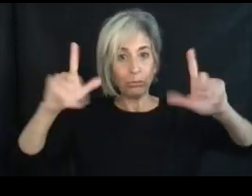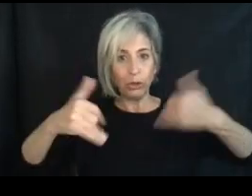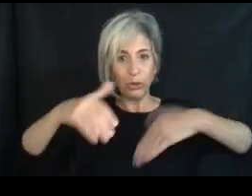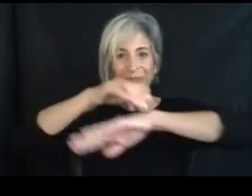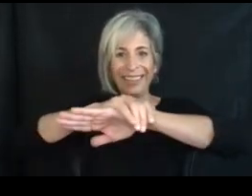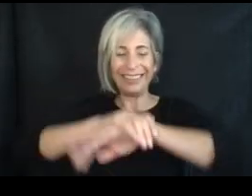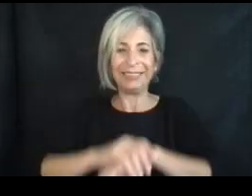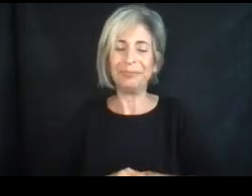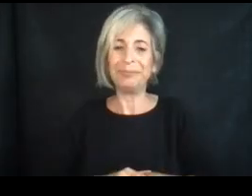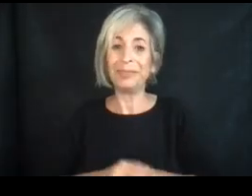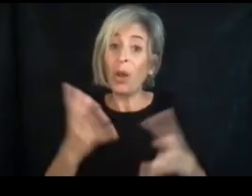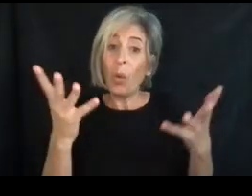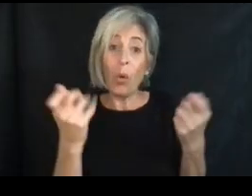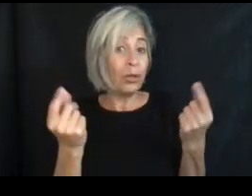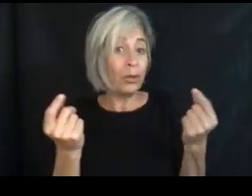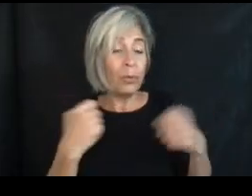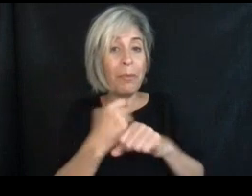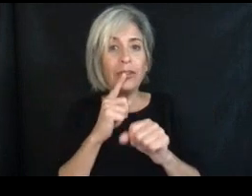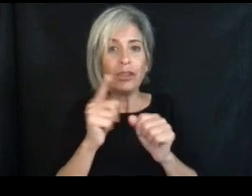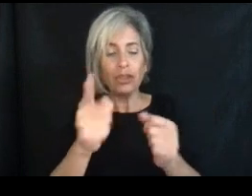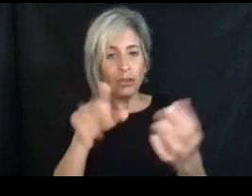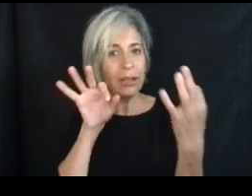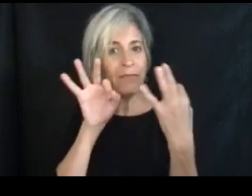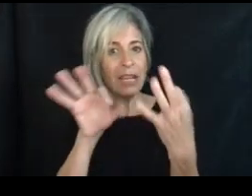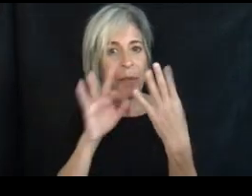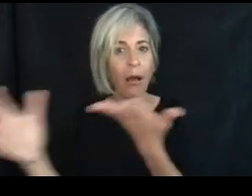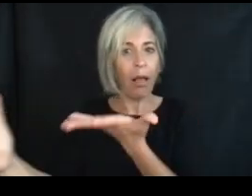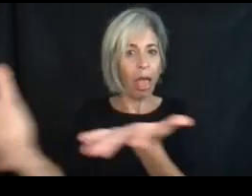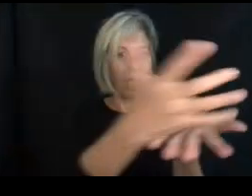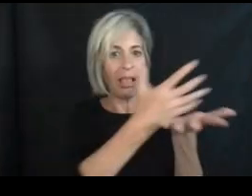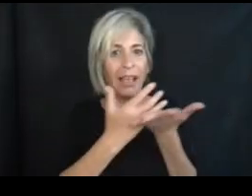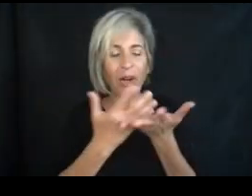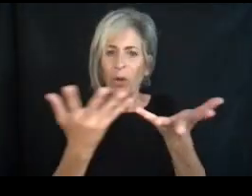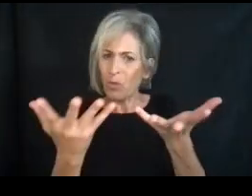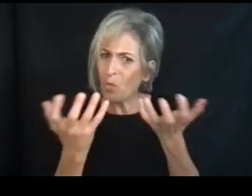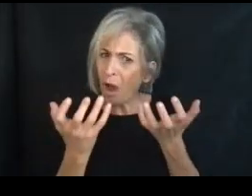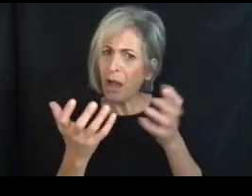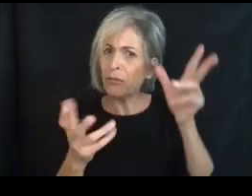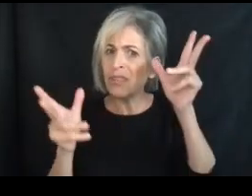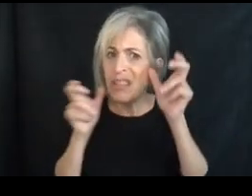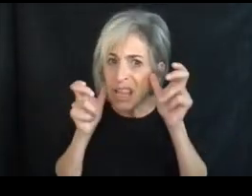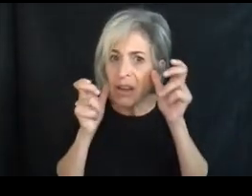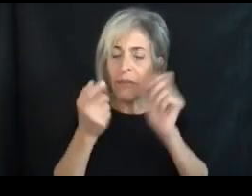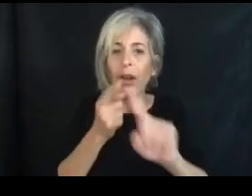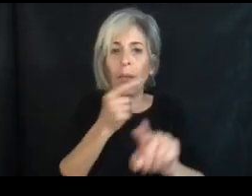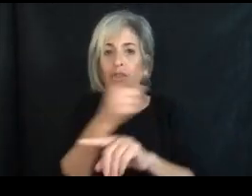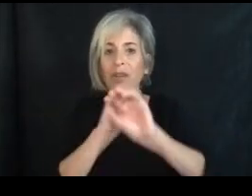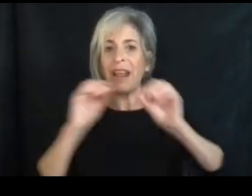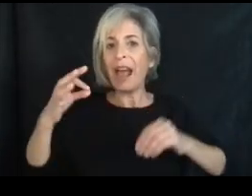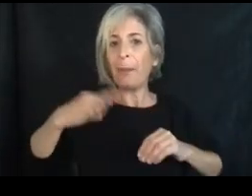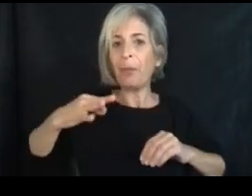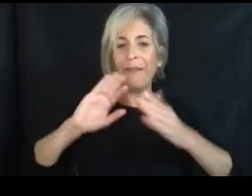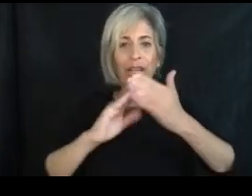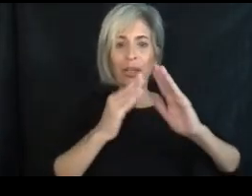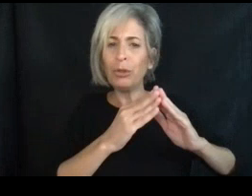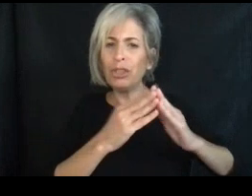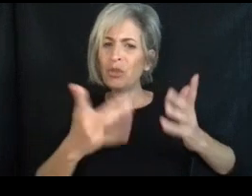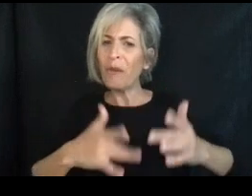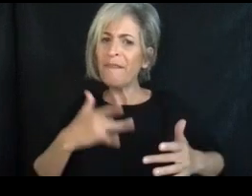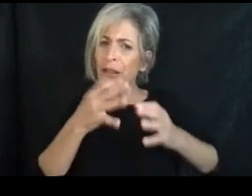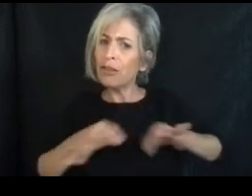And what we want to do is make sure we get your input this evening. We really want to hear from you as the nonprofit community. What do you feel